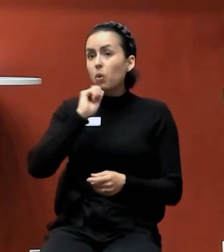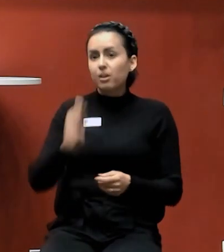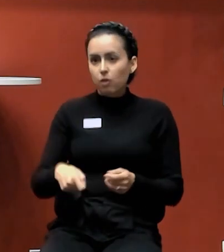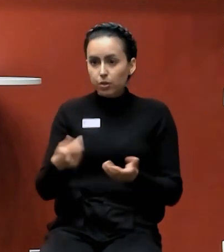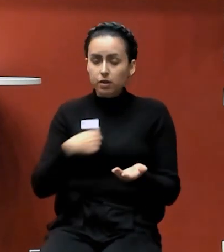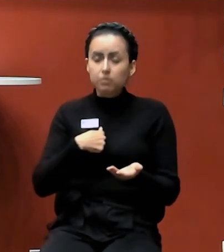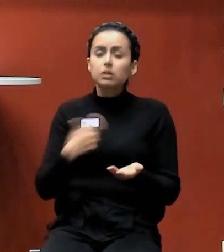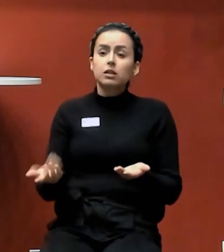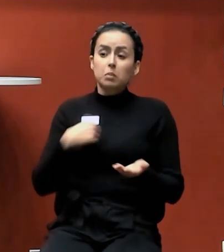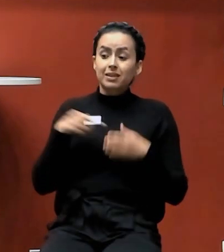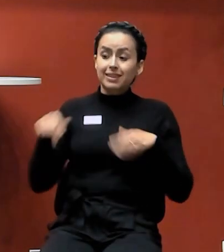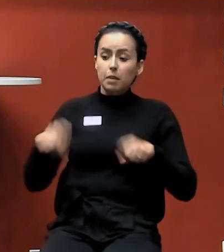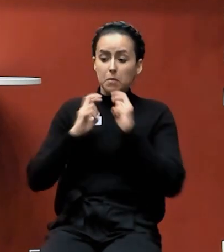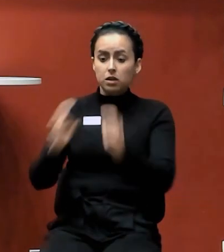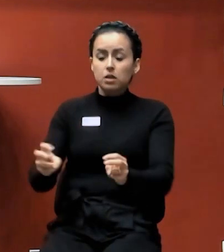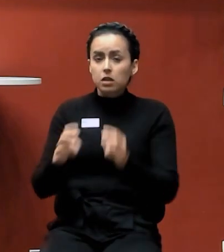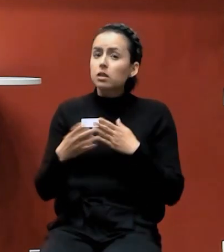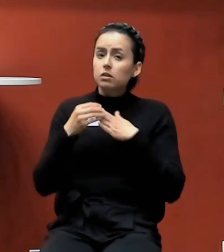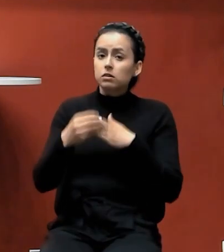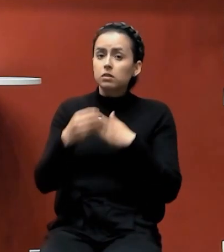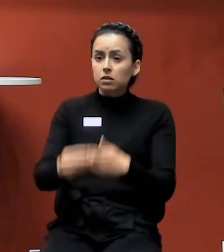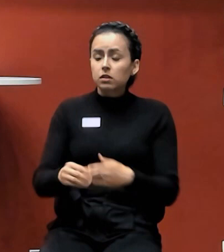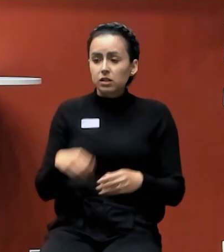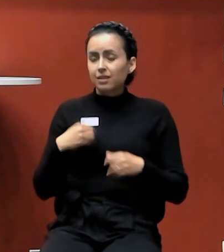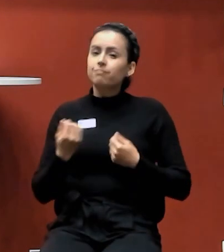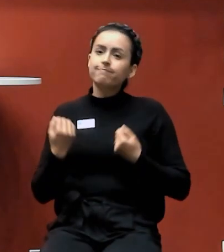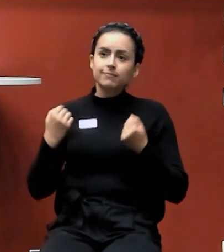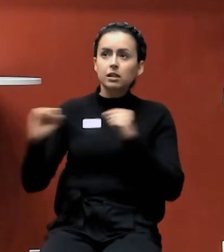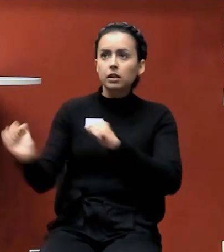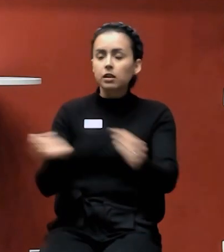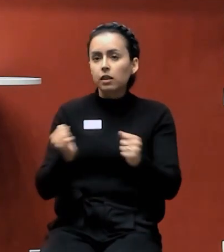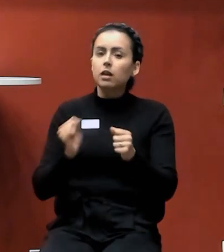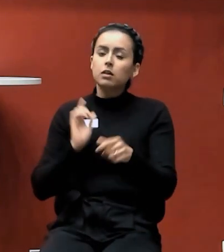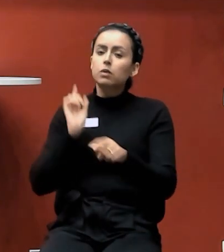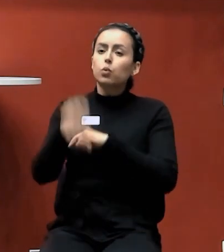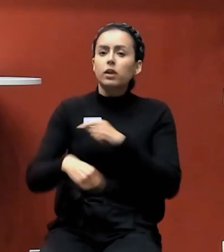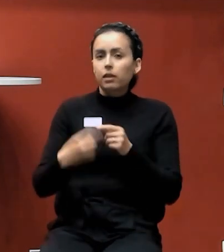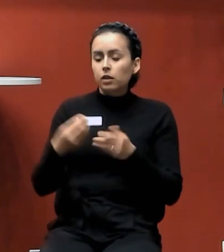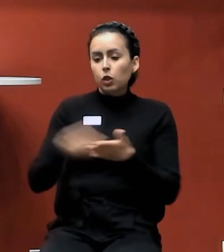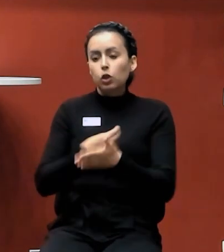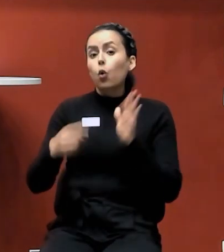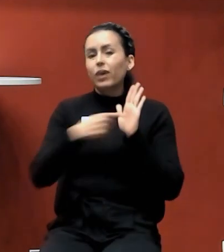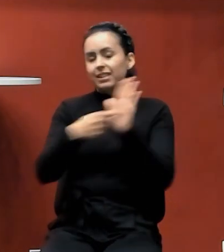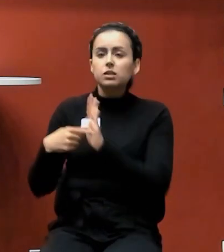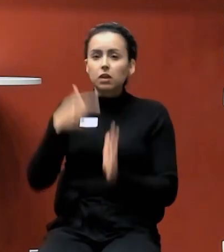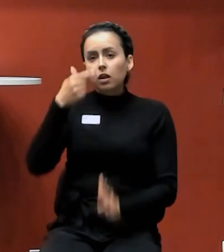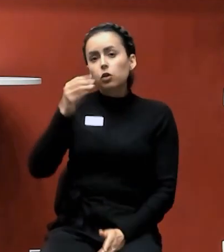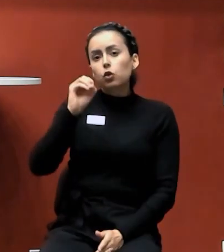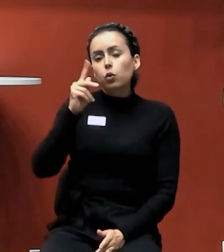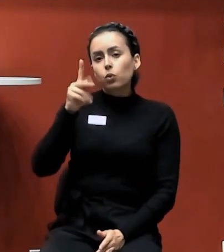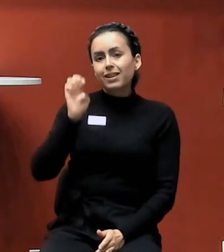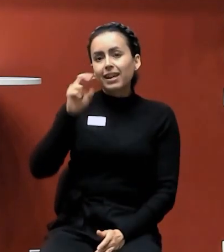this panel titled Moving Beyond Tokenism. I'm going to just pass it through here,